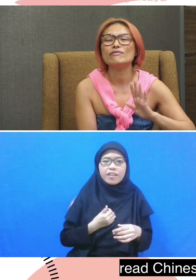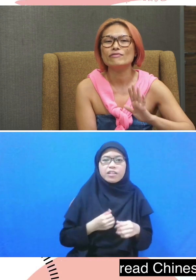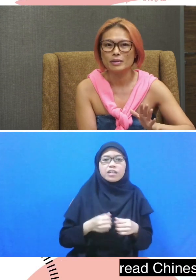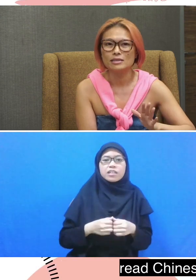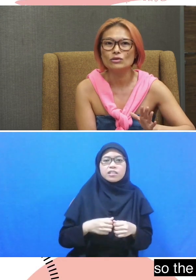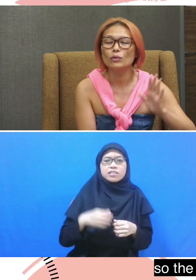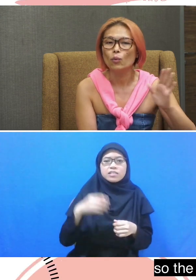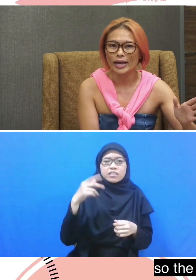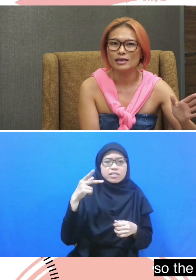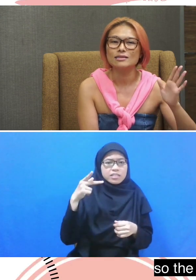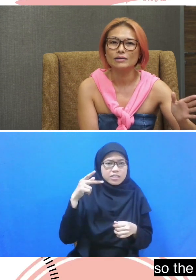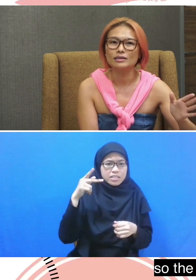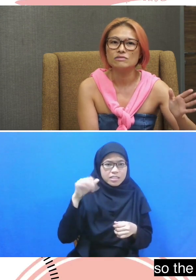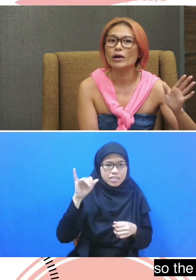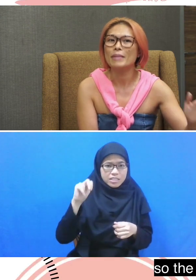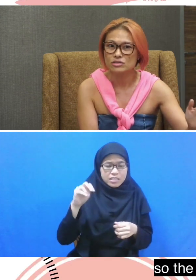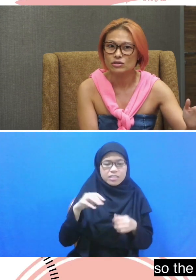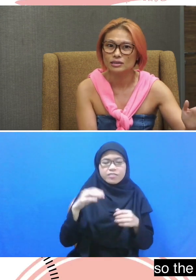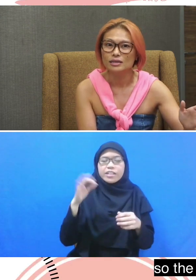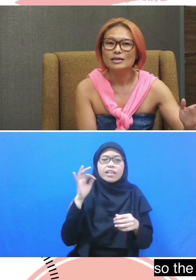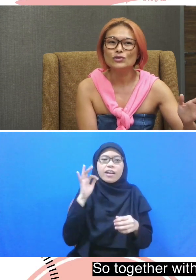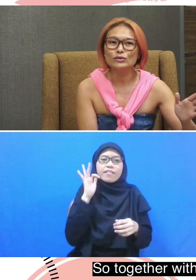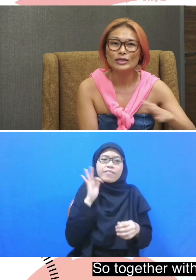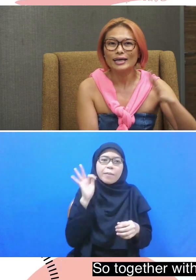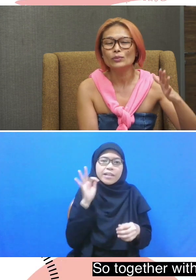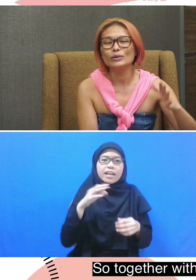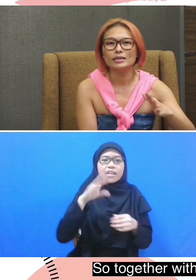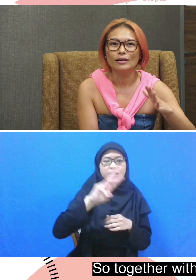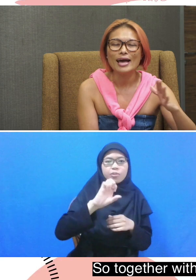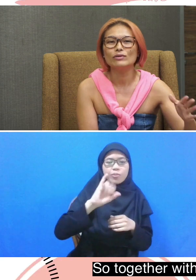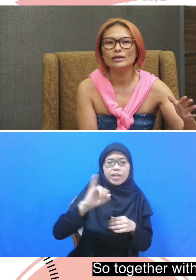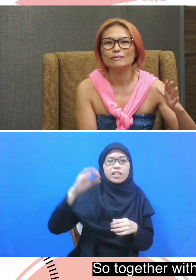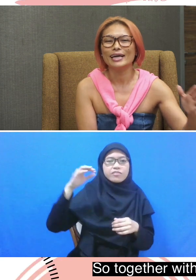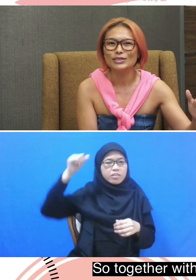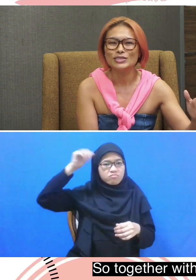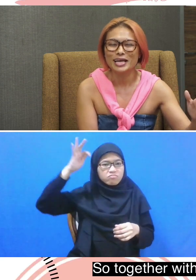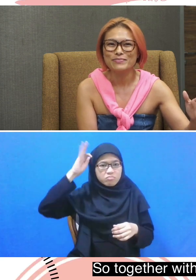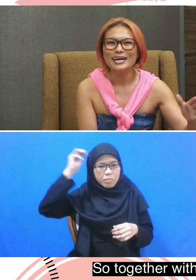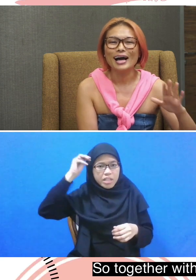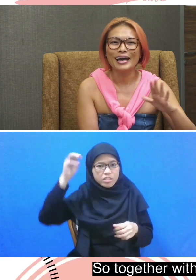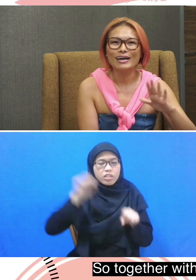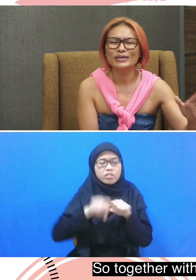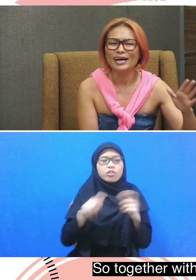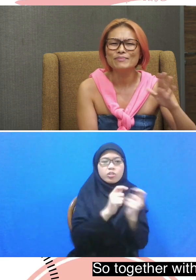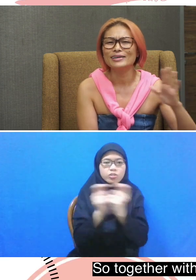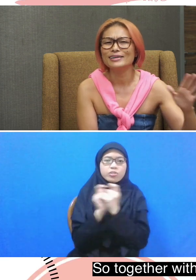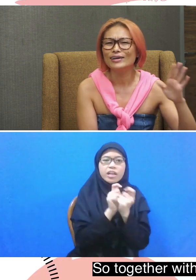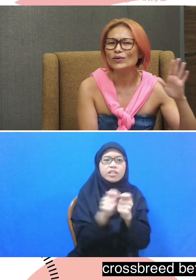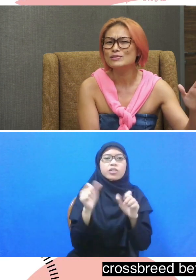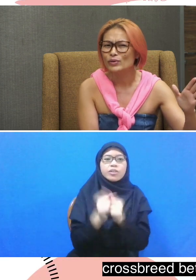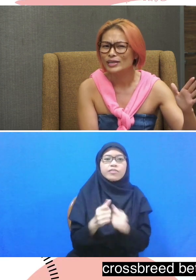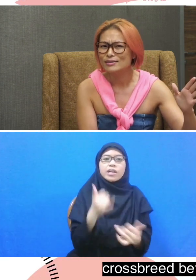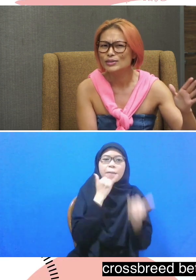very feminine. So the Wei is something that's very masculine. So together with the error in my English name, I have become